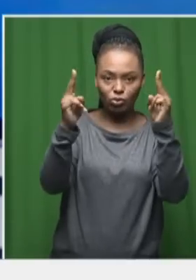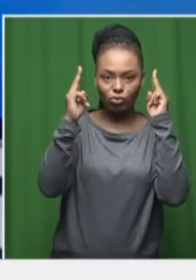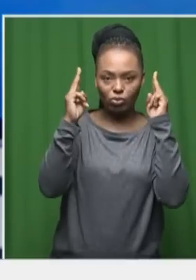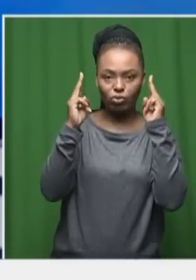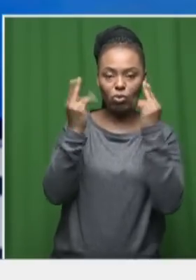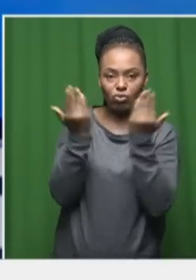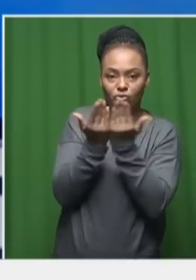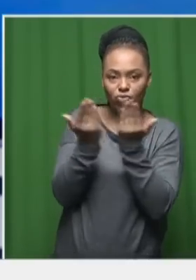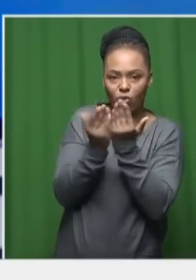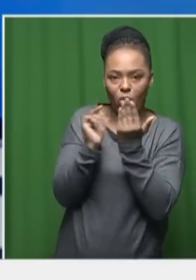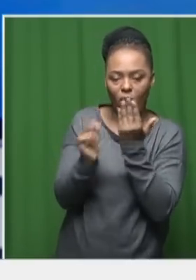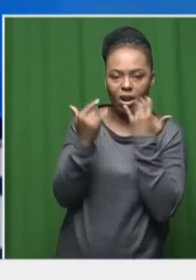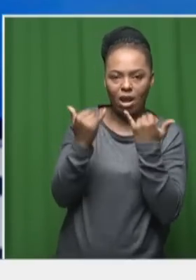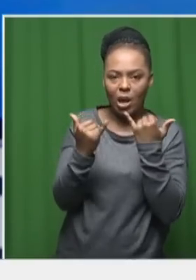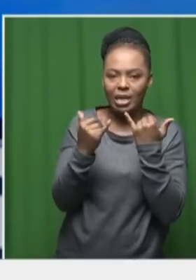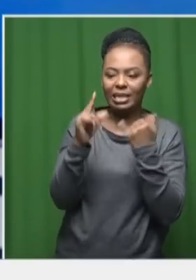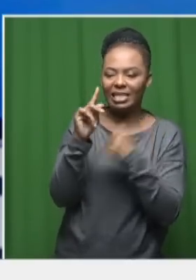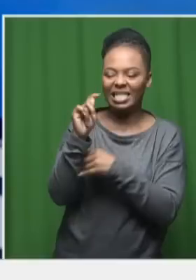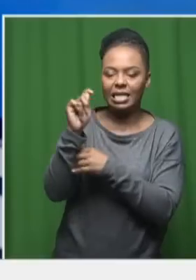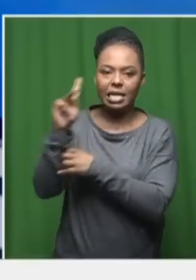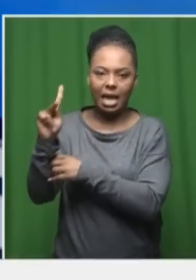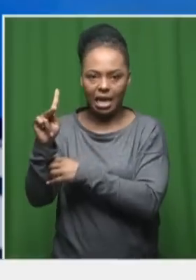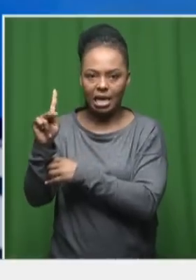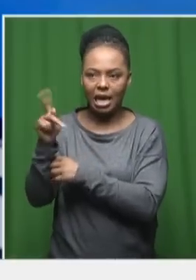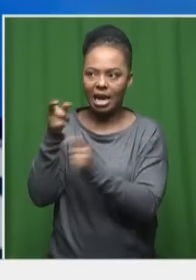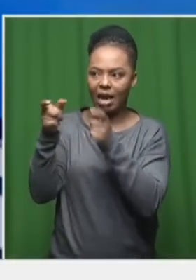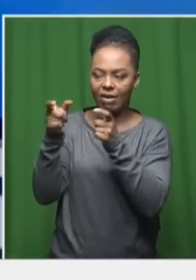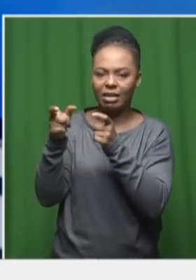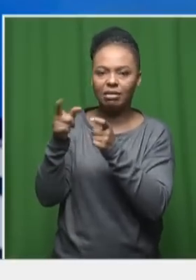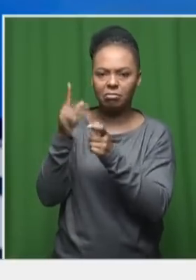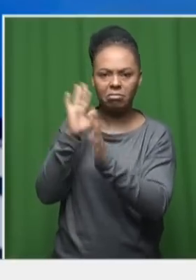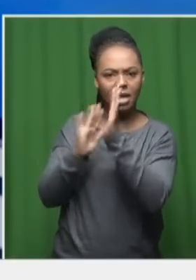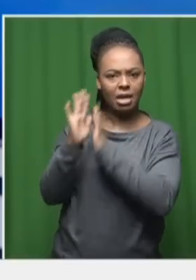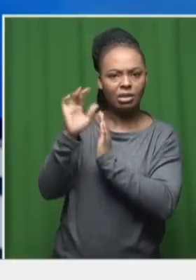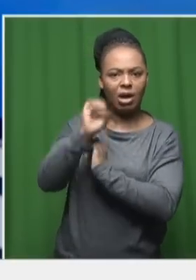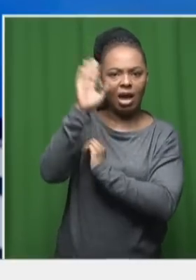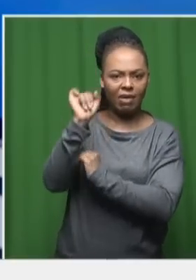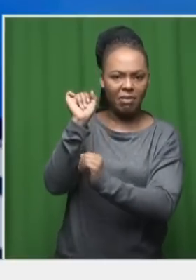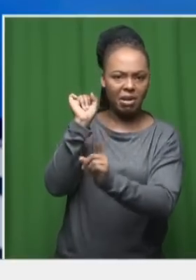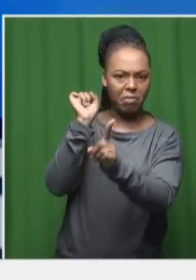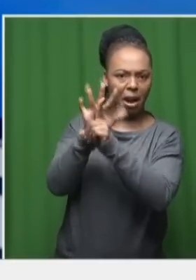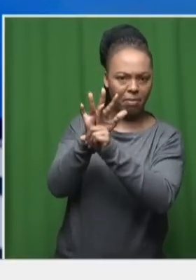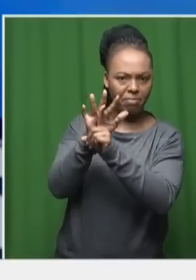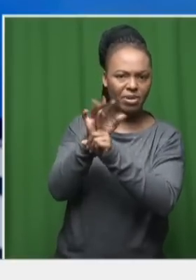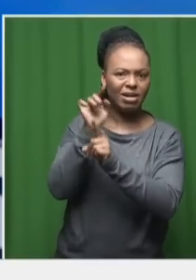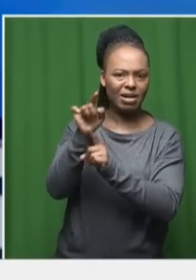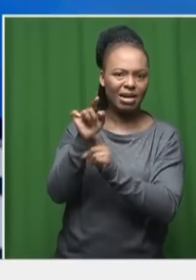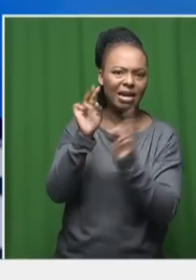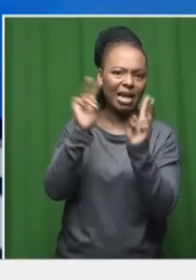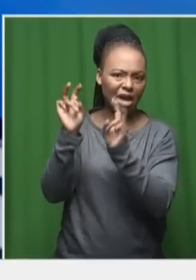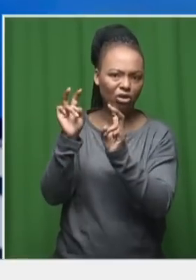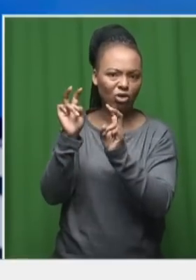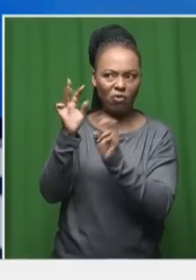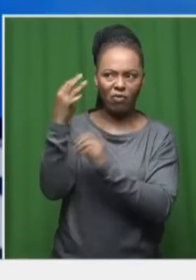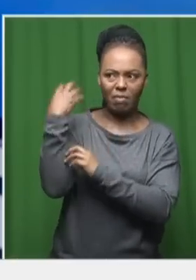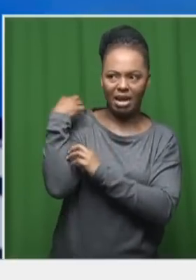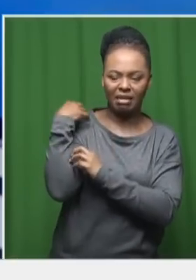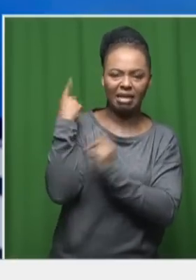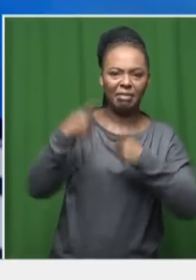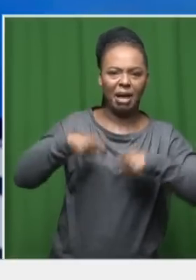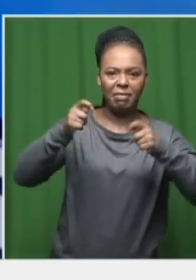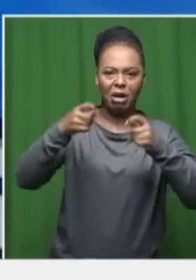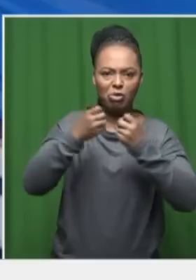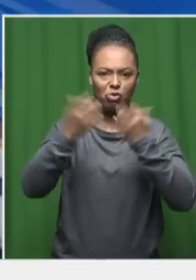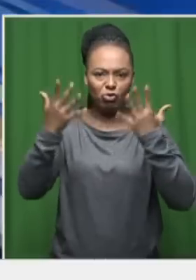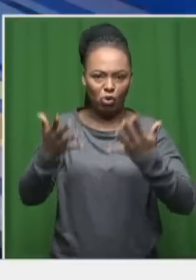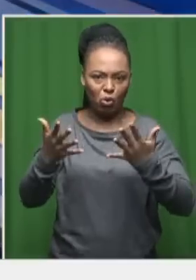whether South Africa is led by an unaffected and tone-deaf government. TK, good to have you with us. Welcome to Morning Live.